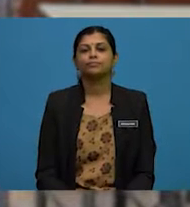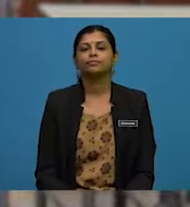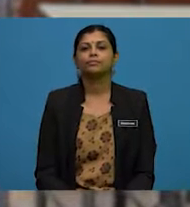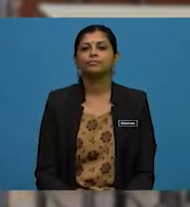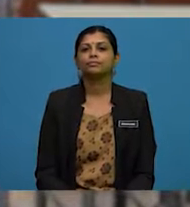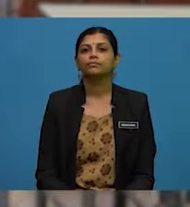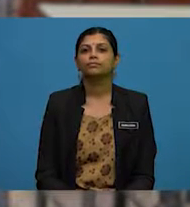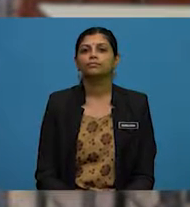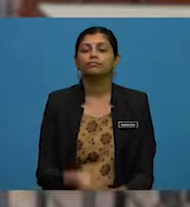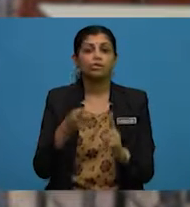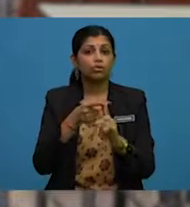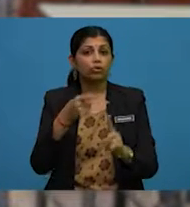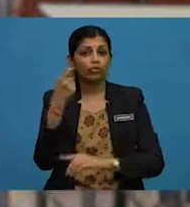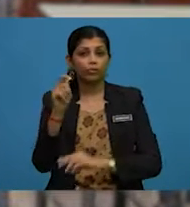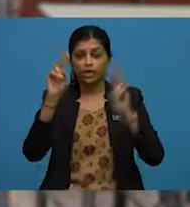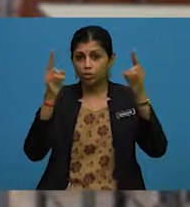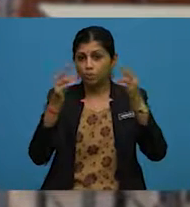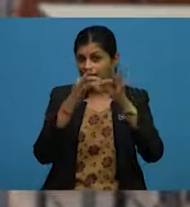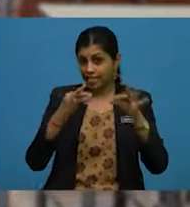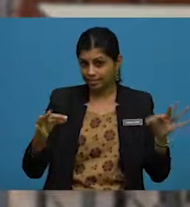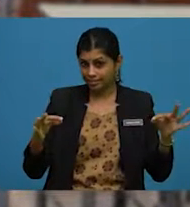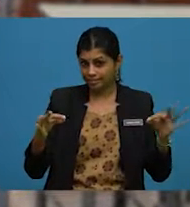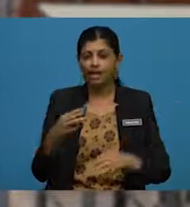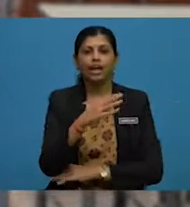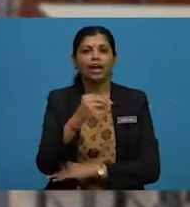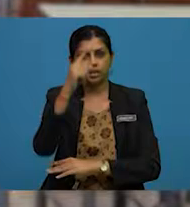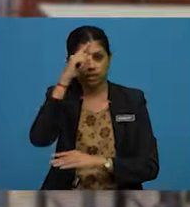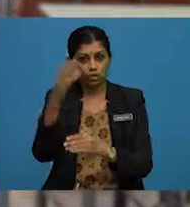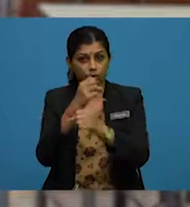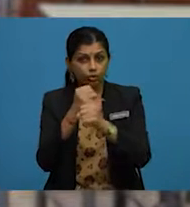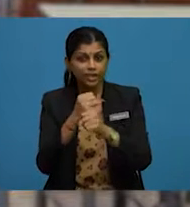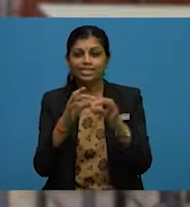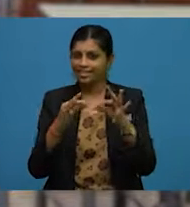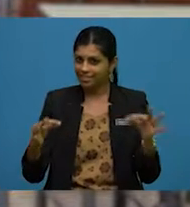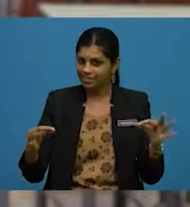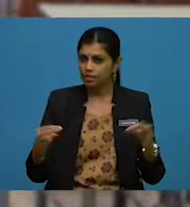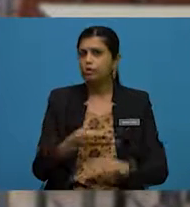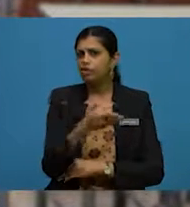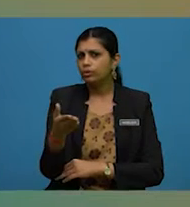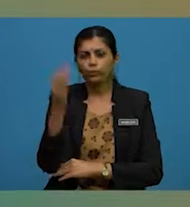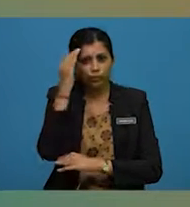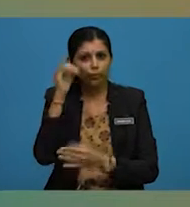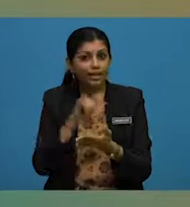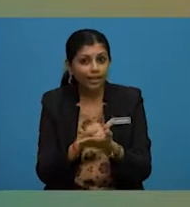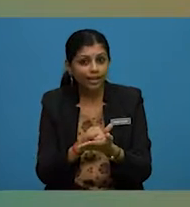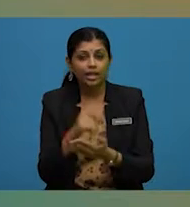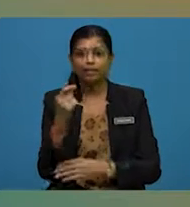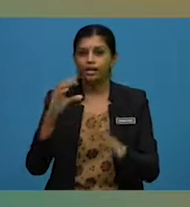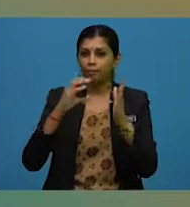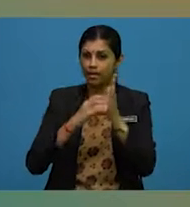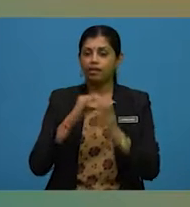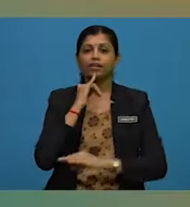Therefore, from the topic sentence and the concluding sentence, you know that the